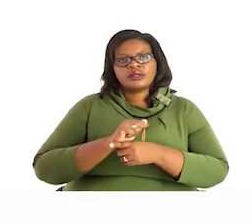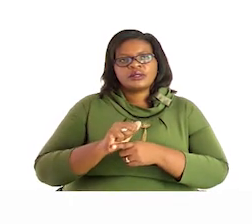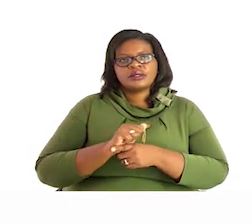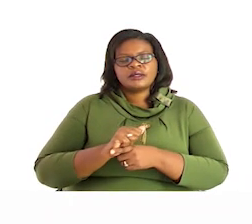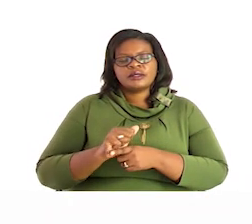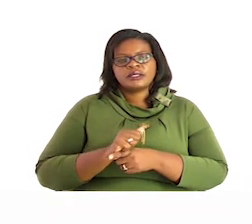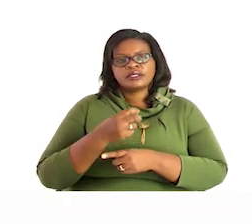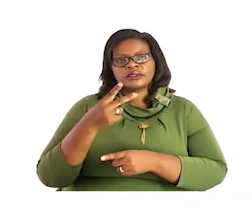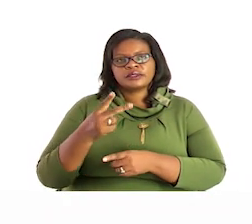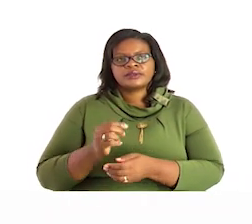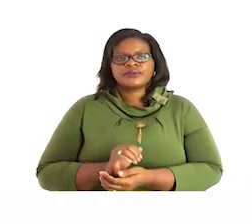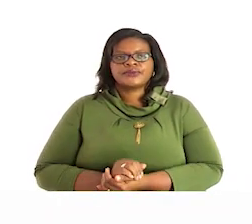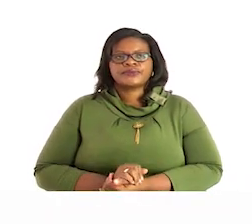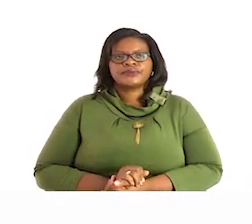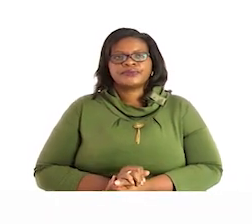on